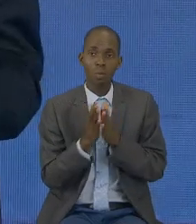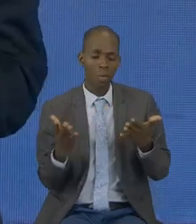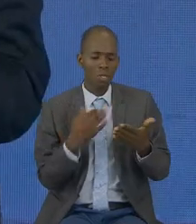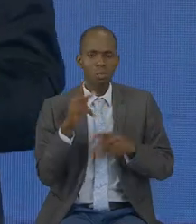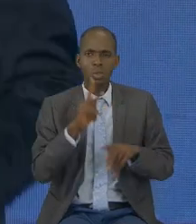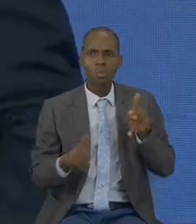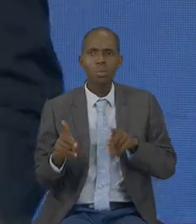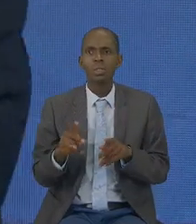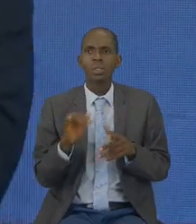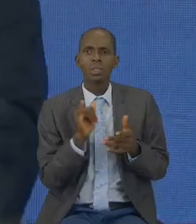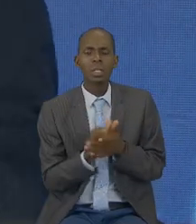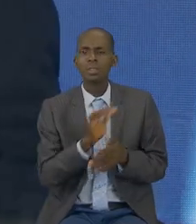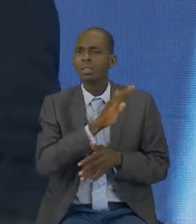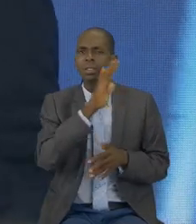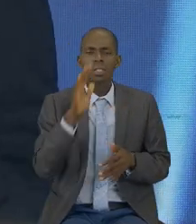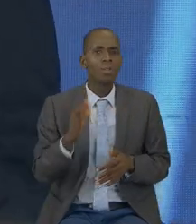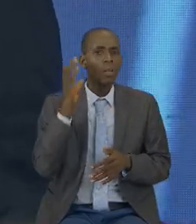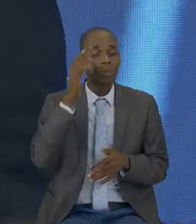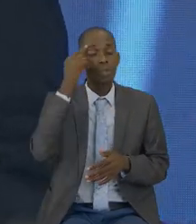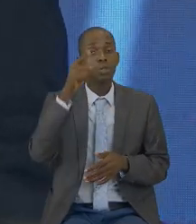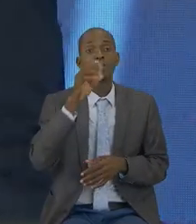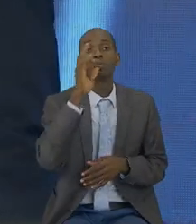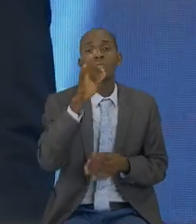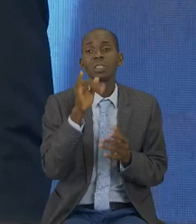heard that thing, because you preach that thing